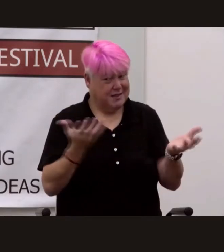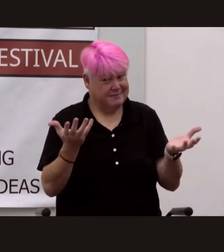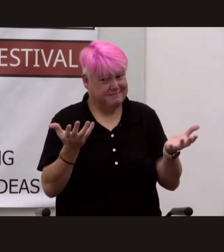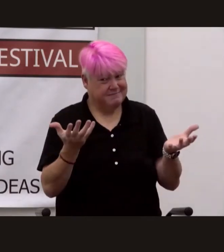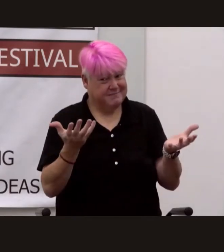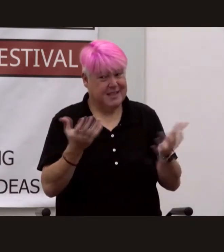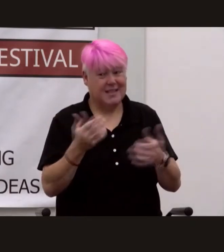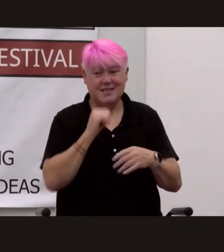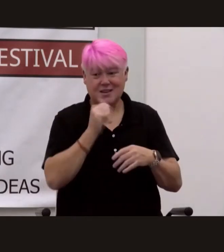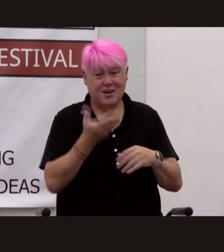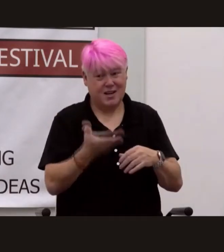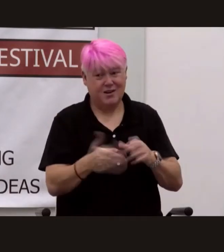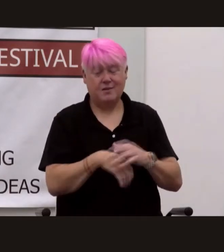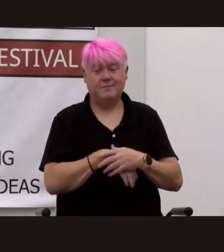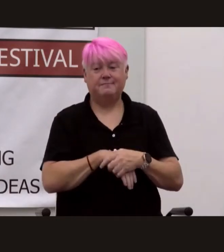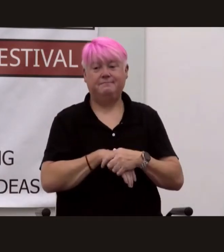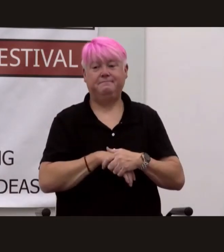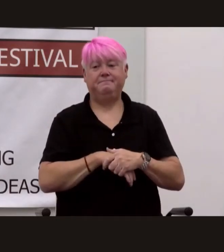not happy about it.